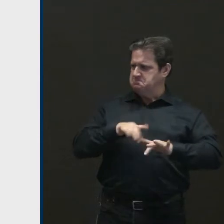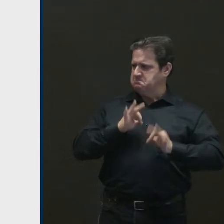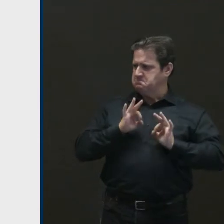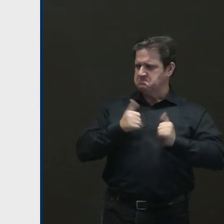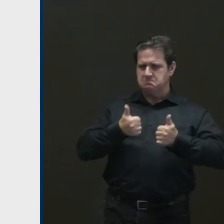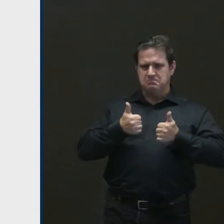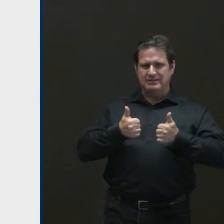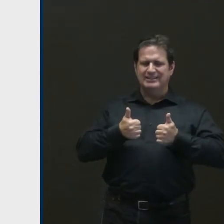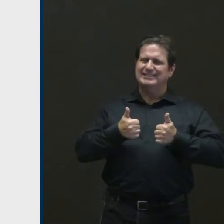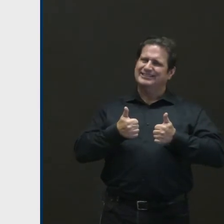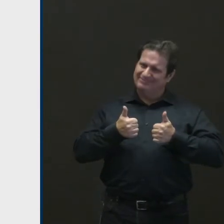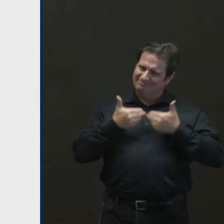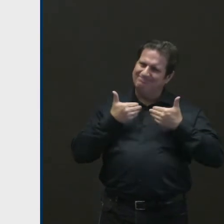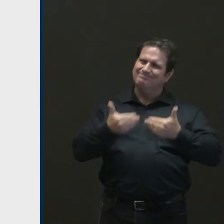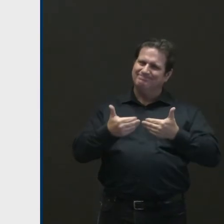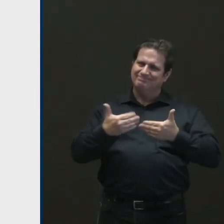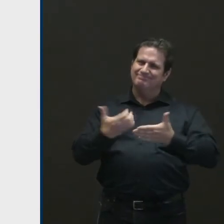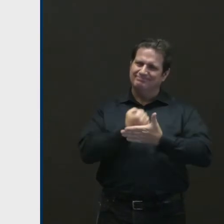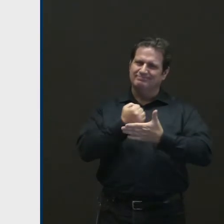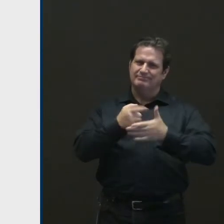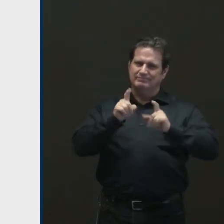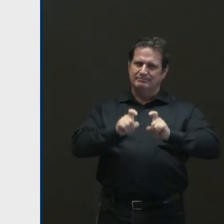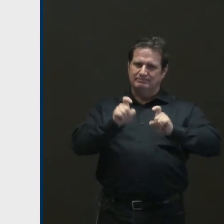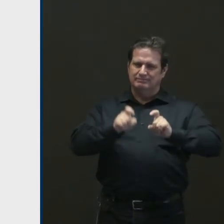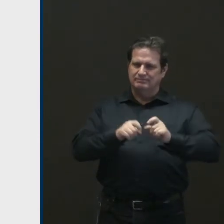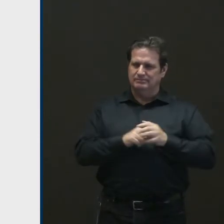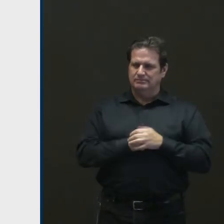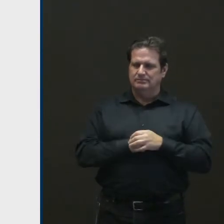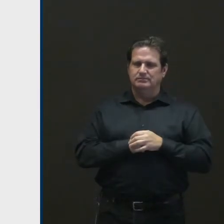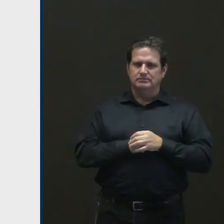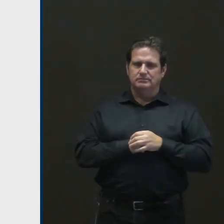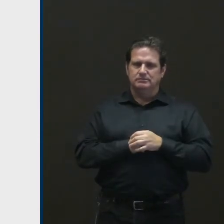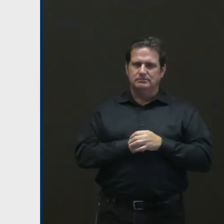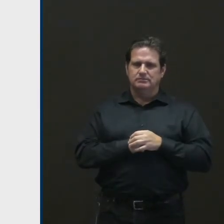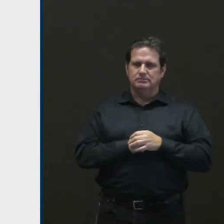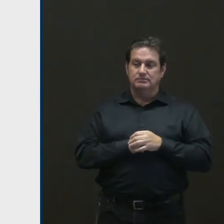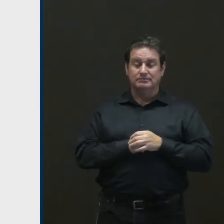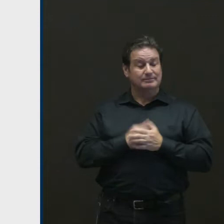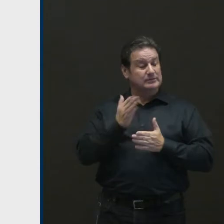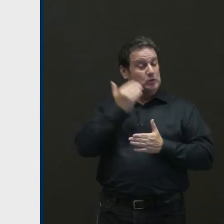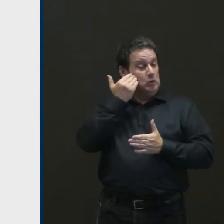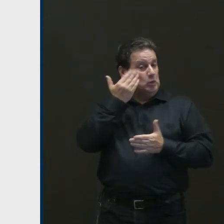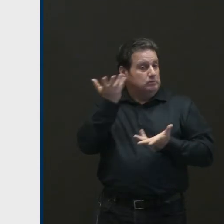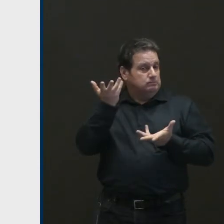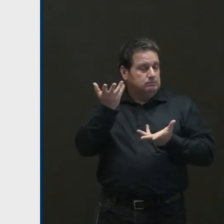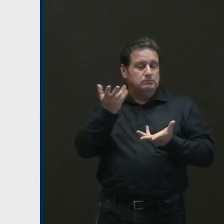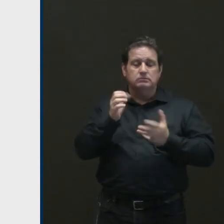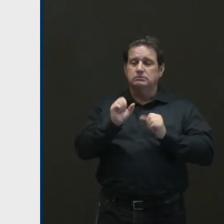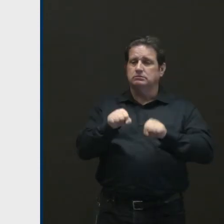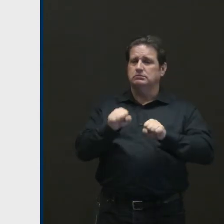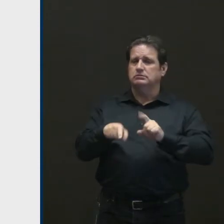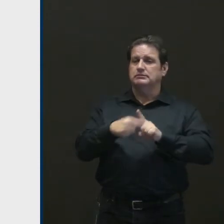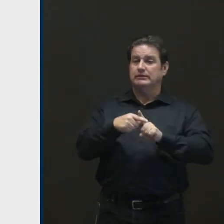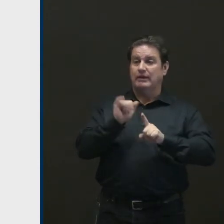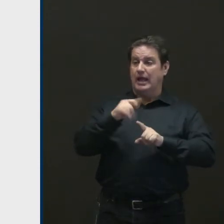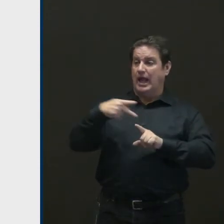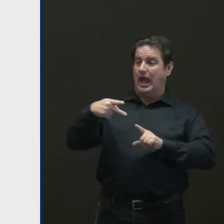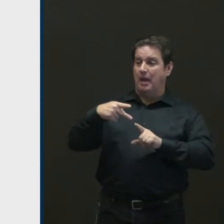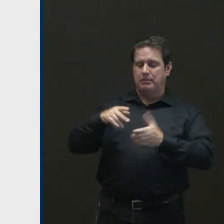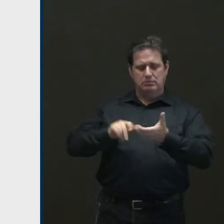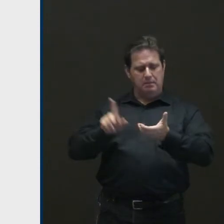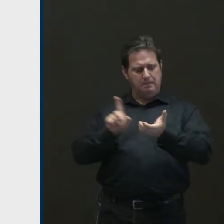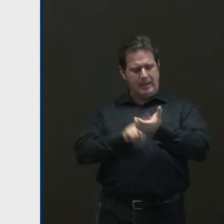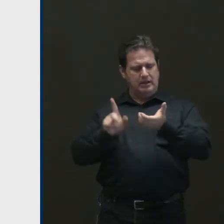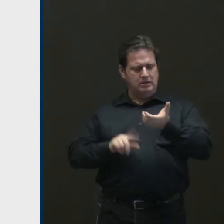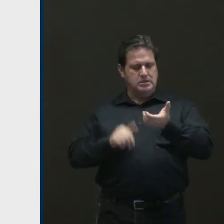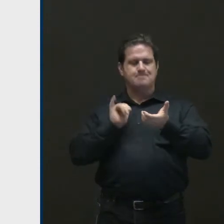you don't really feel the urge or the need to get tested, but you never know. Now, if you sign up for the app and you get pinged that